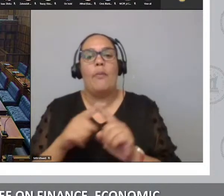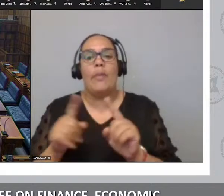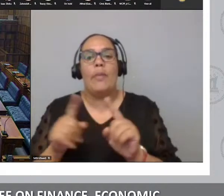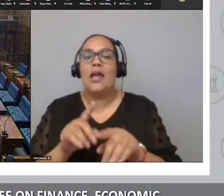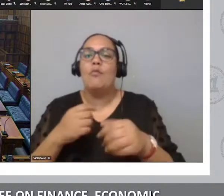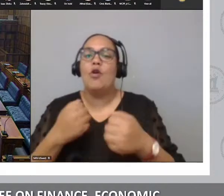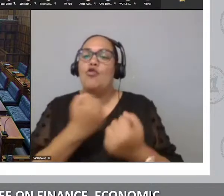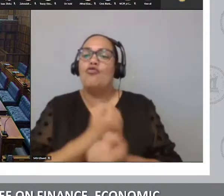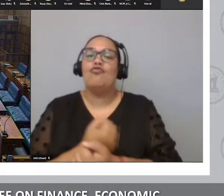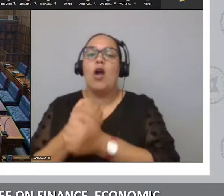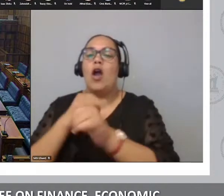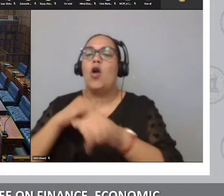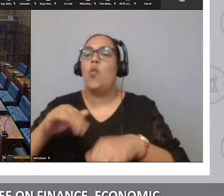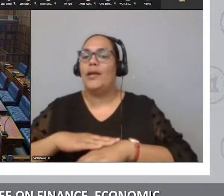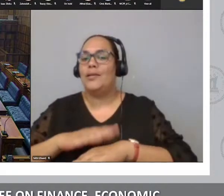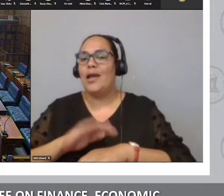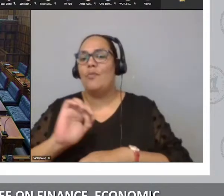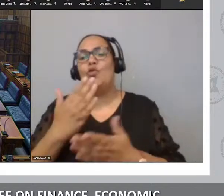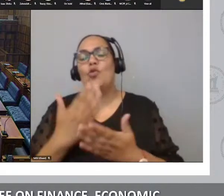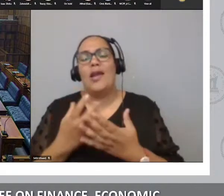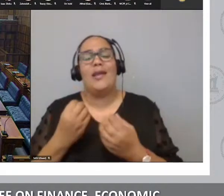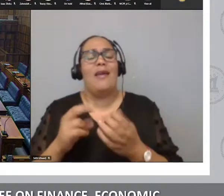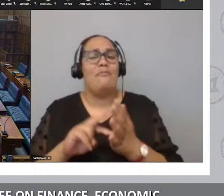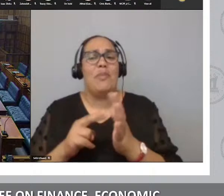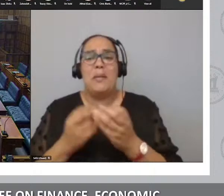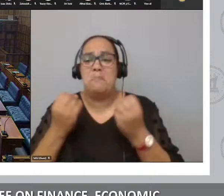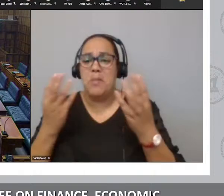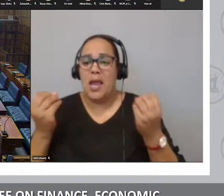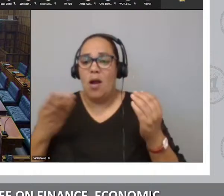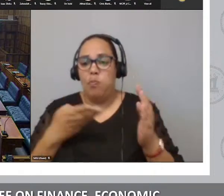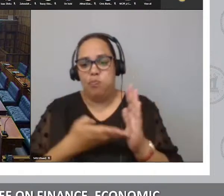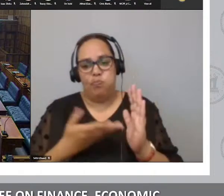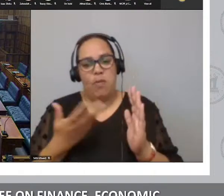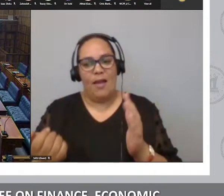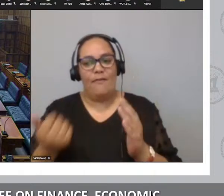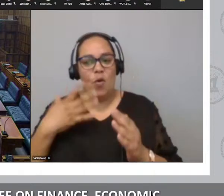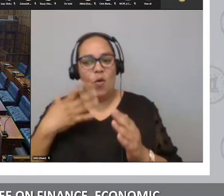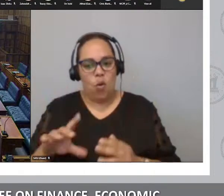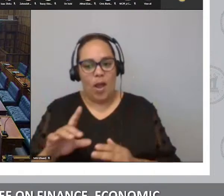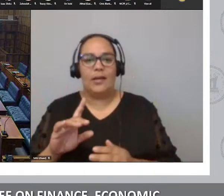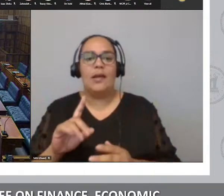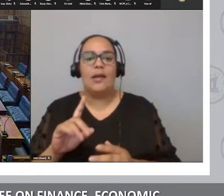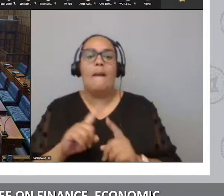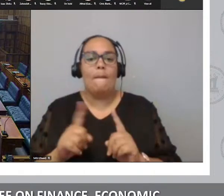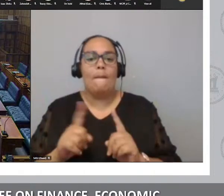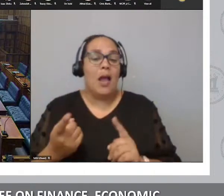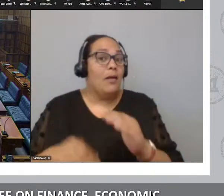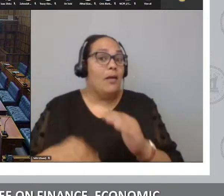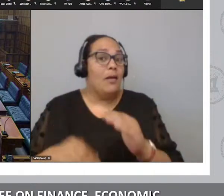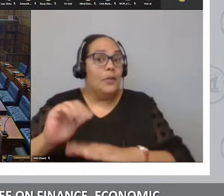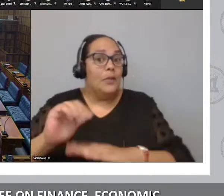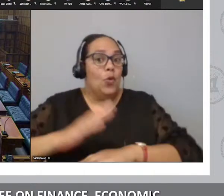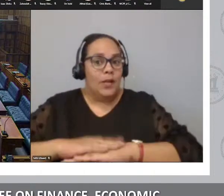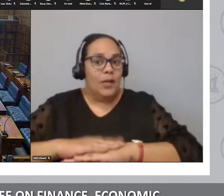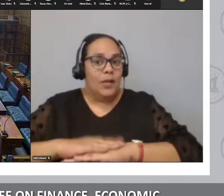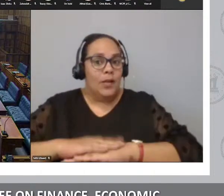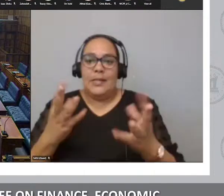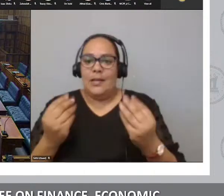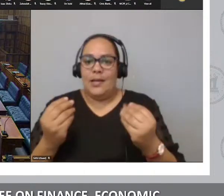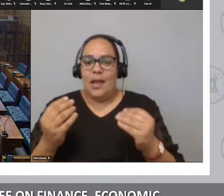waiting time you can have as many plans in place as what you possibly want to but until such a time as what those figures